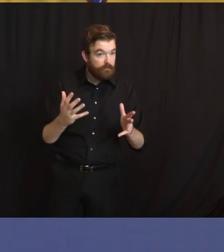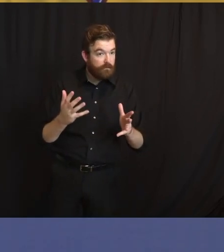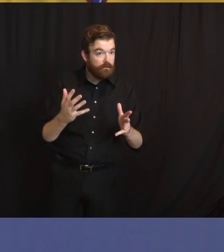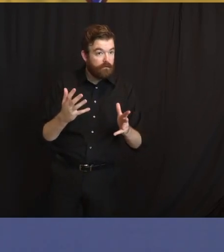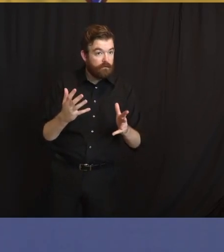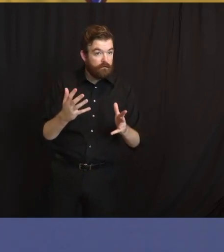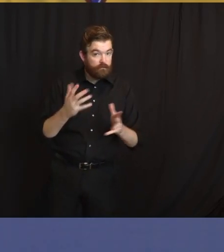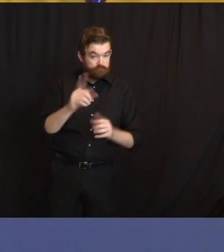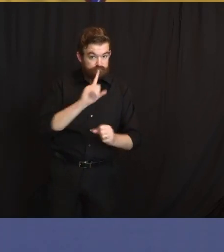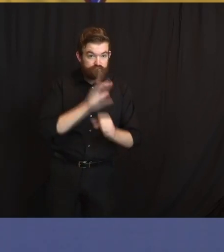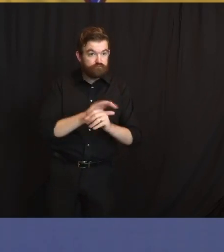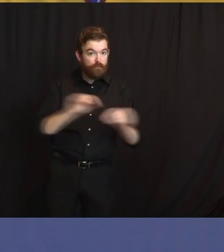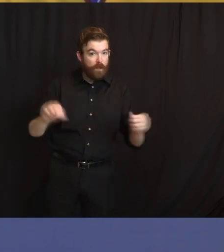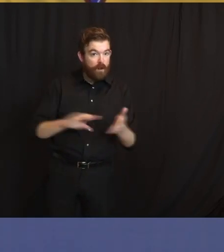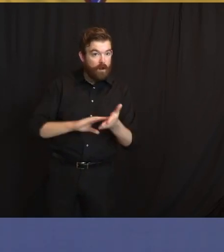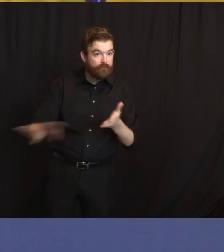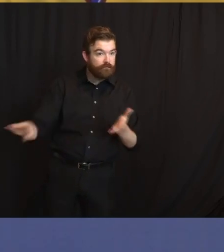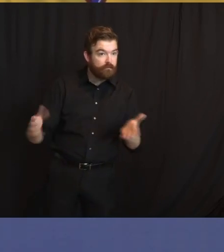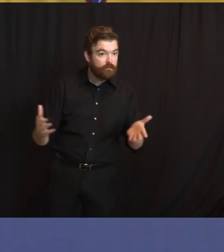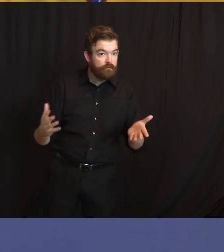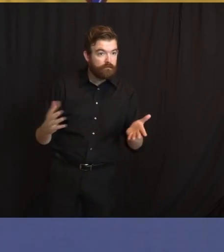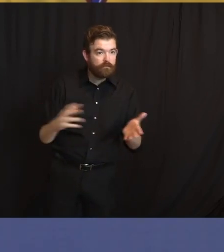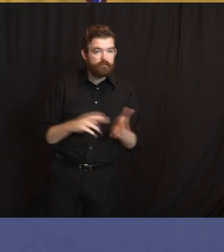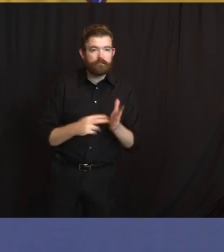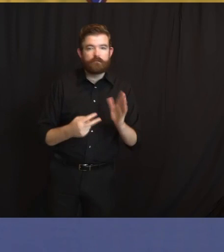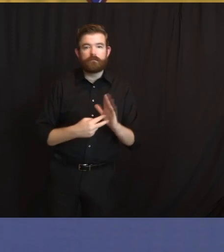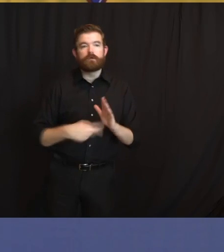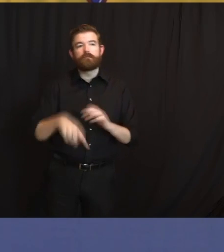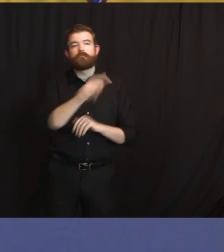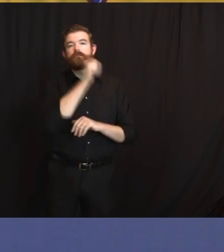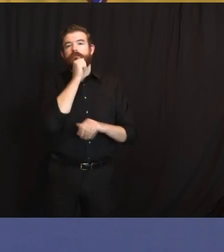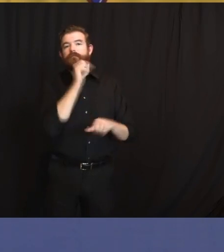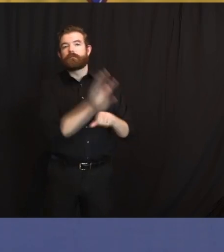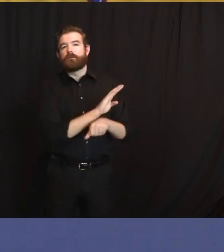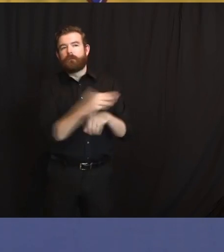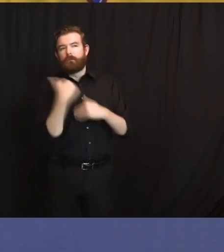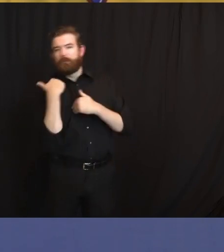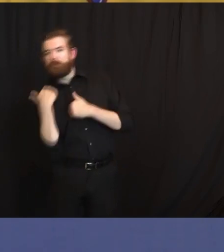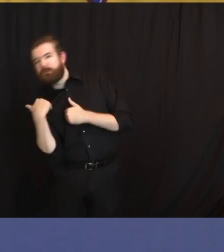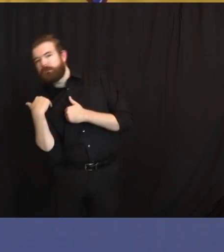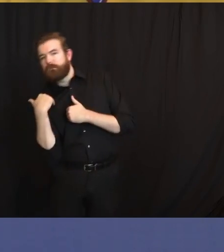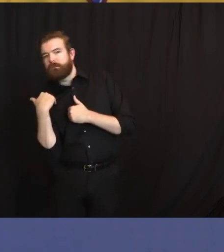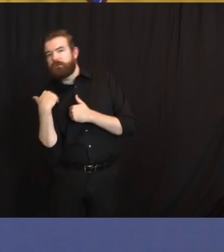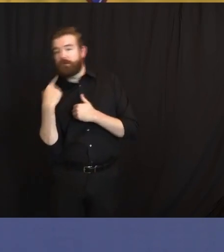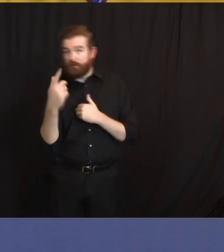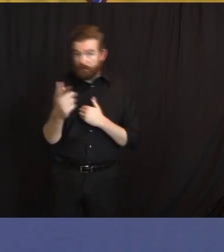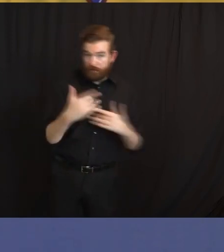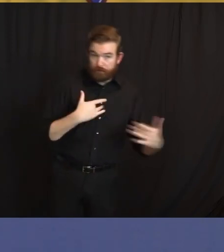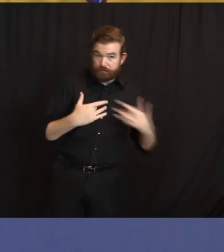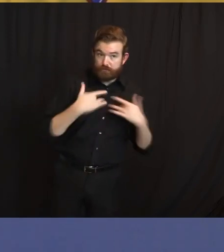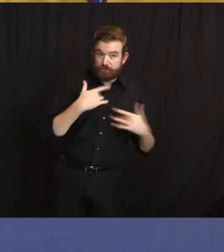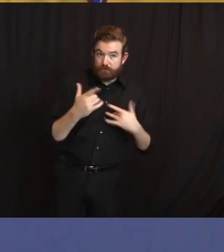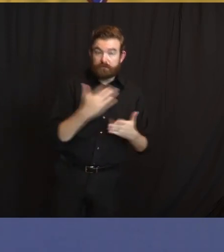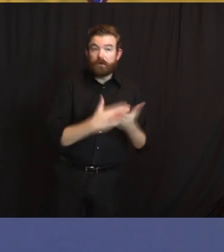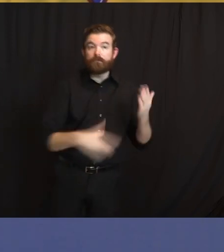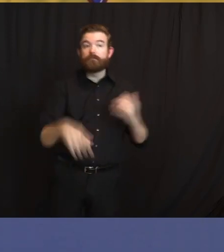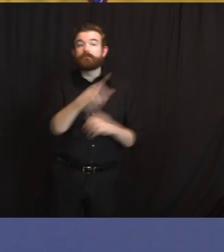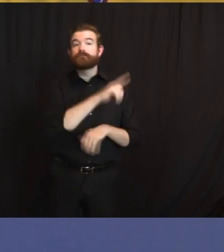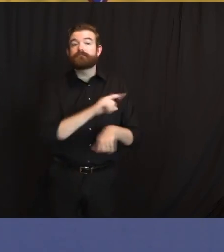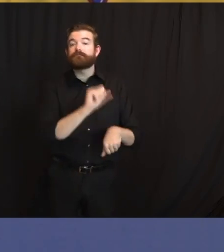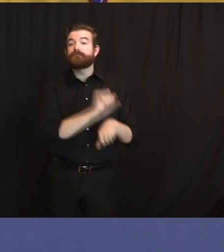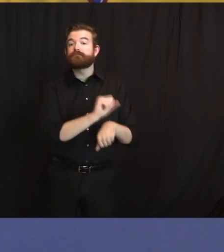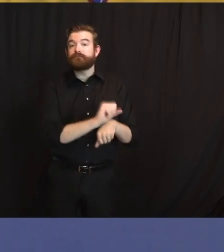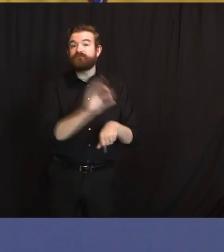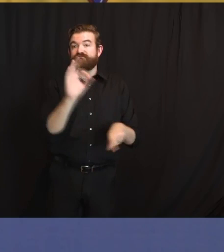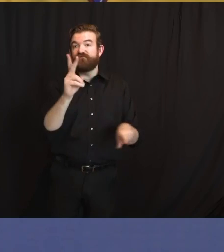unfair burden on the private industry? And finally, are you concerned about having workers furloughed over the next 4 weeks or so, right